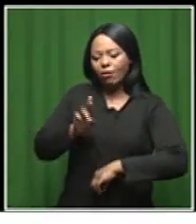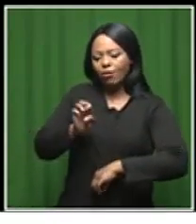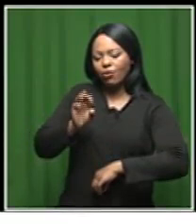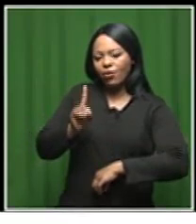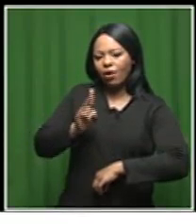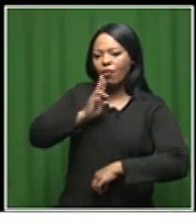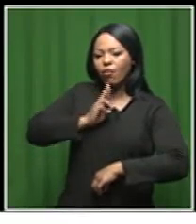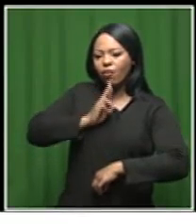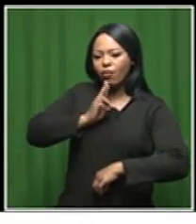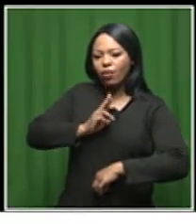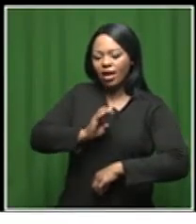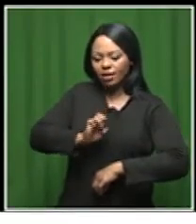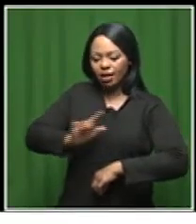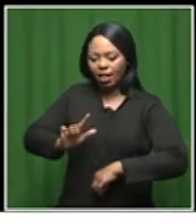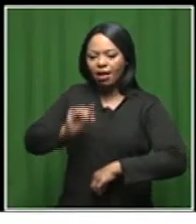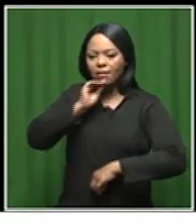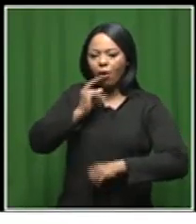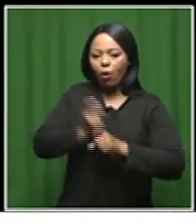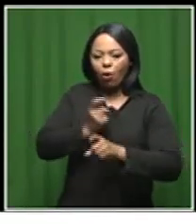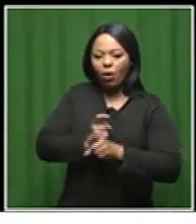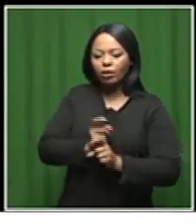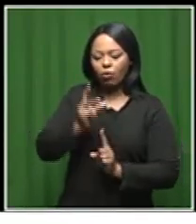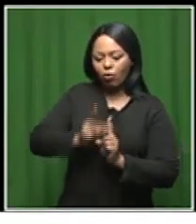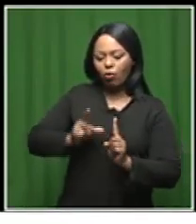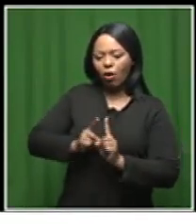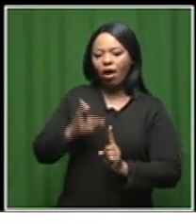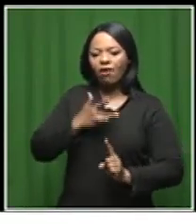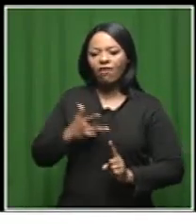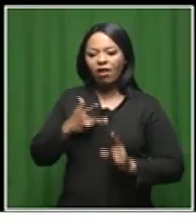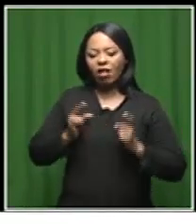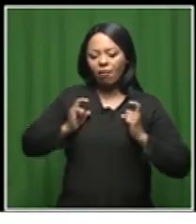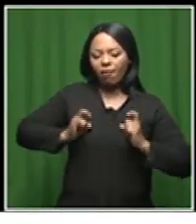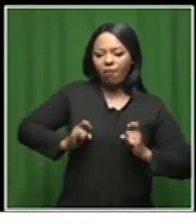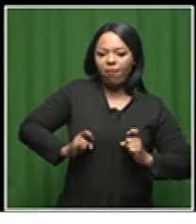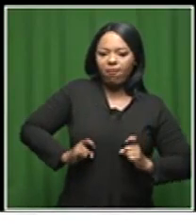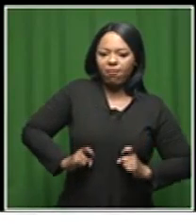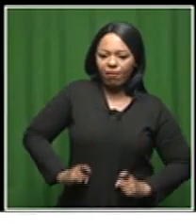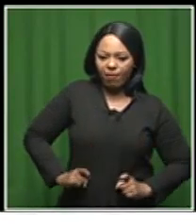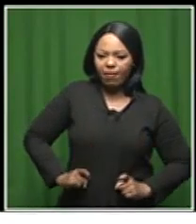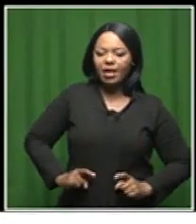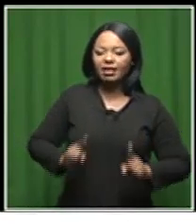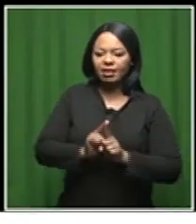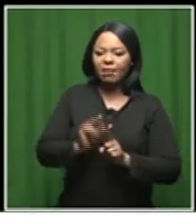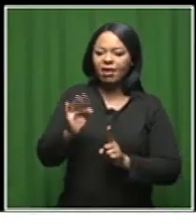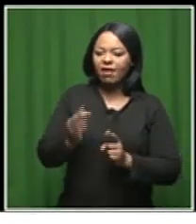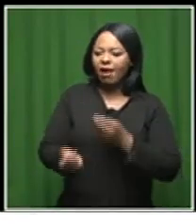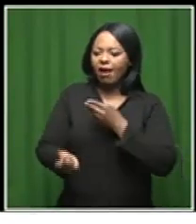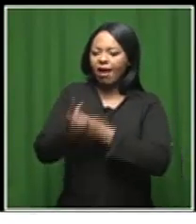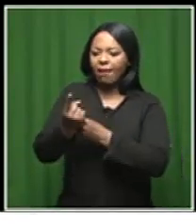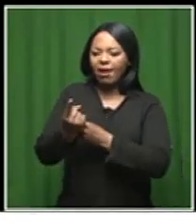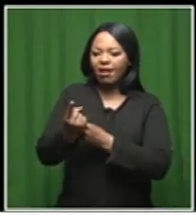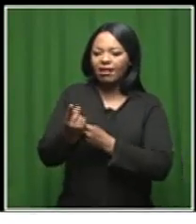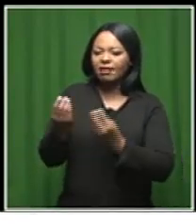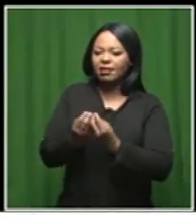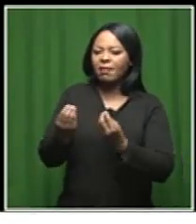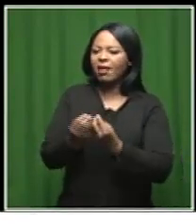very tired. As Google was saying, there's a risk of infection. And there is also a